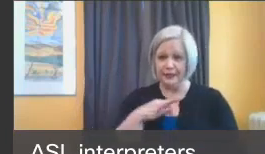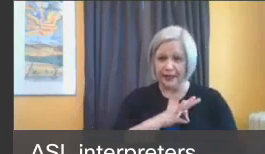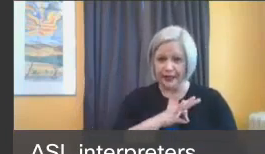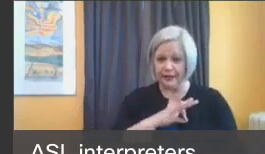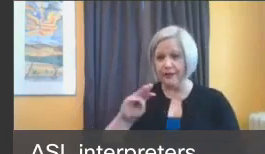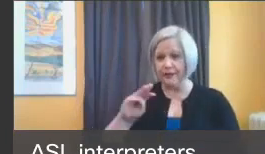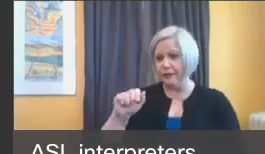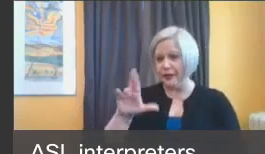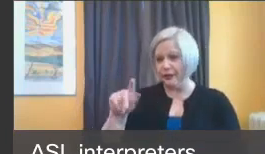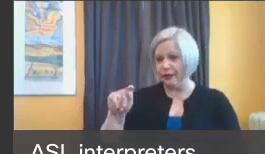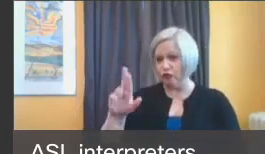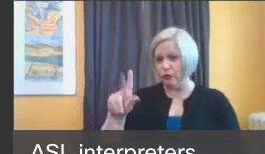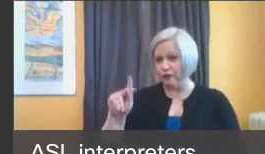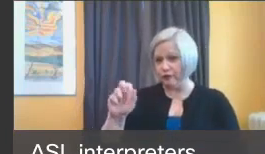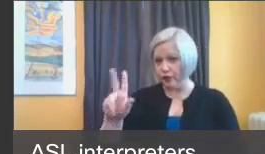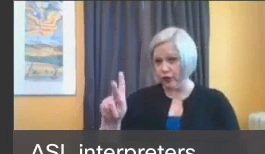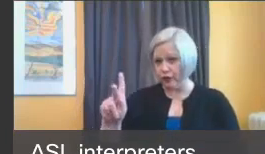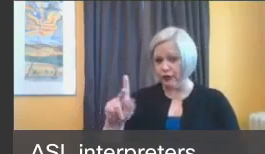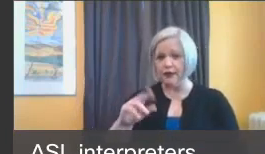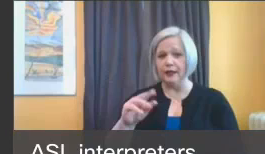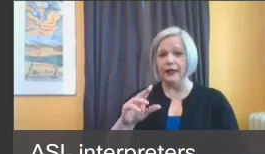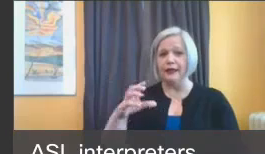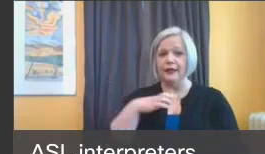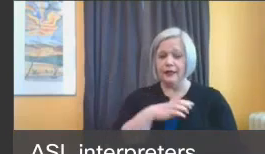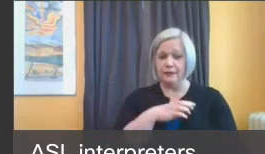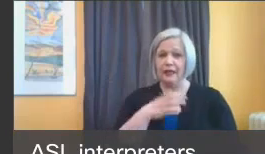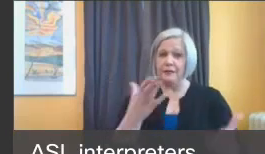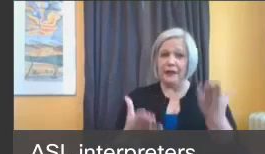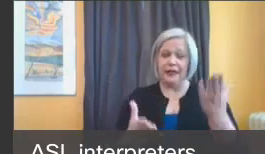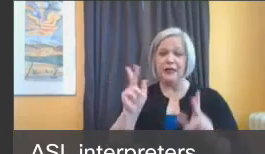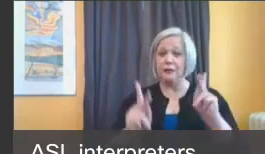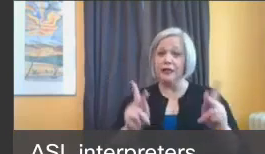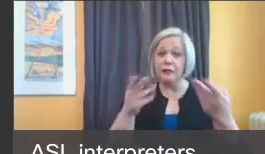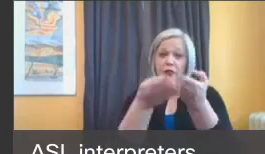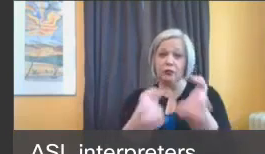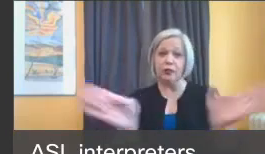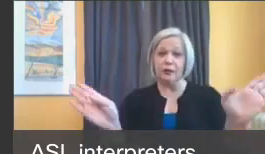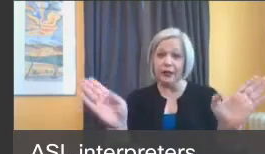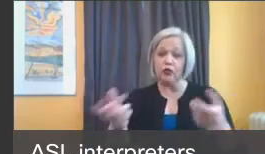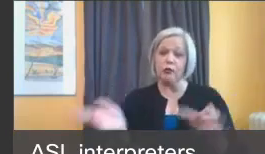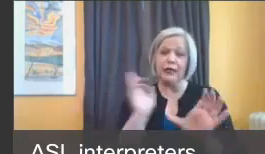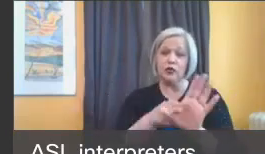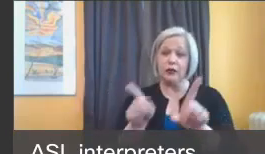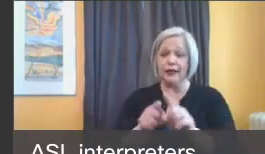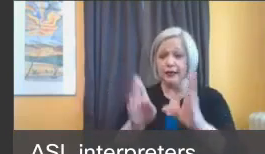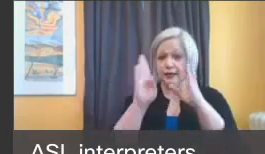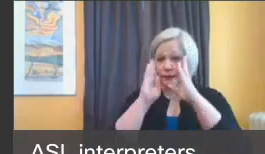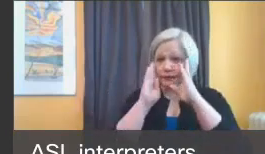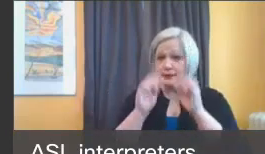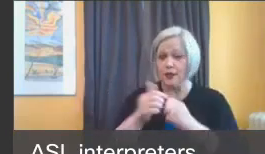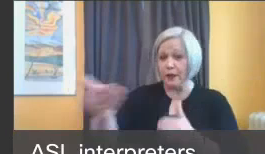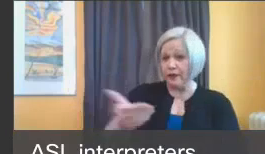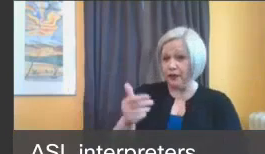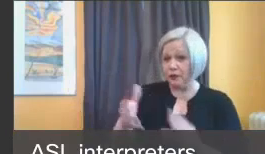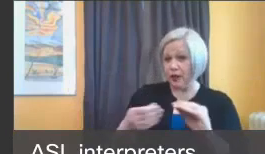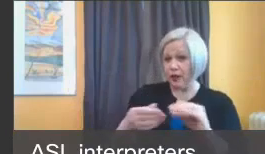Mallory Trachtenberg. And there may be members of the public who have joined in a listen-only capacity until I invite them to share